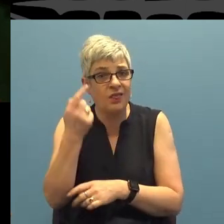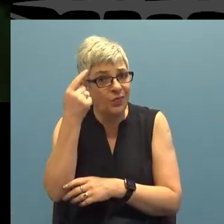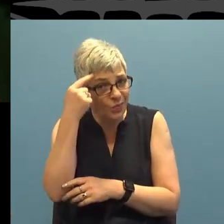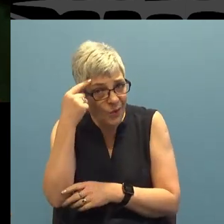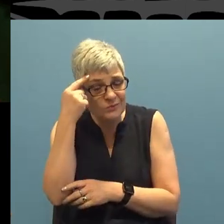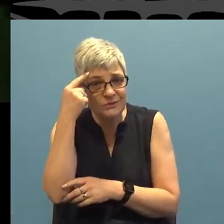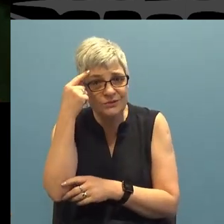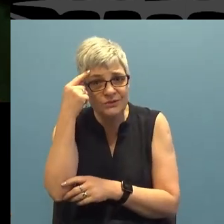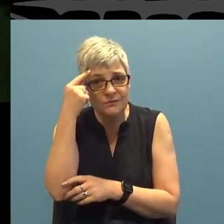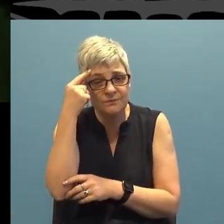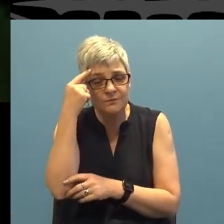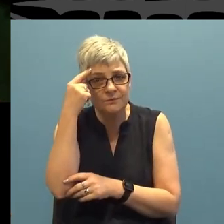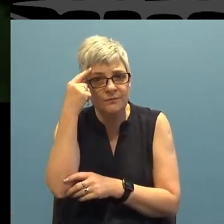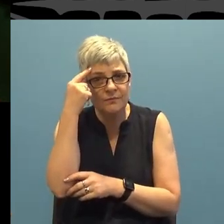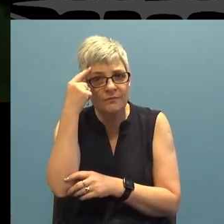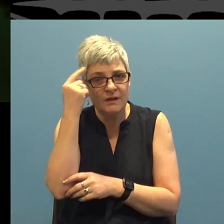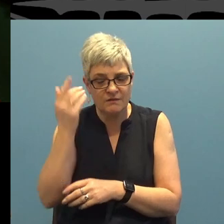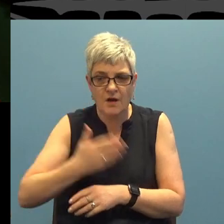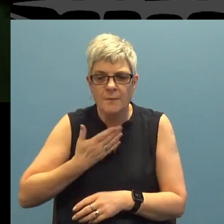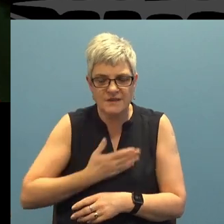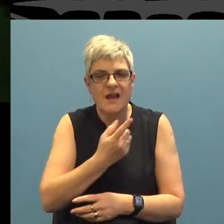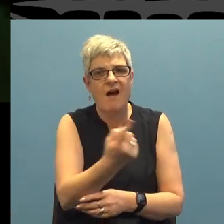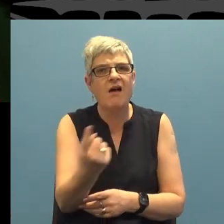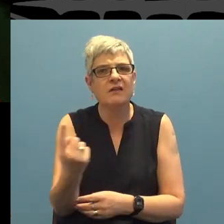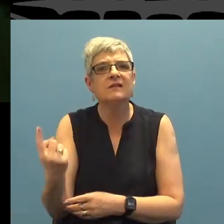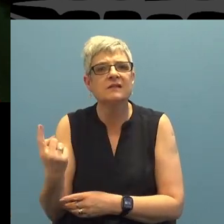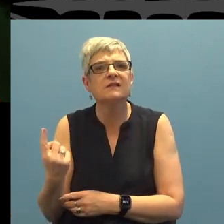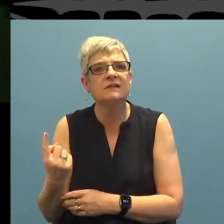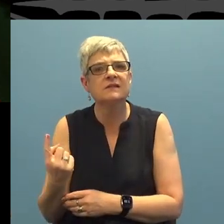thought that have upset others.